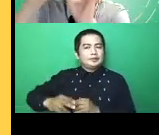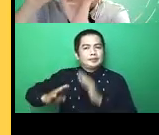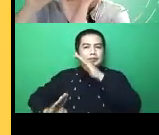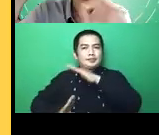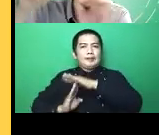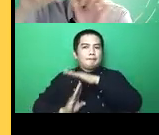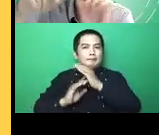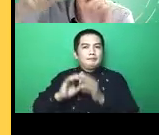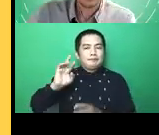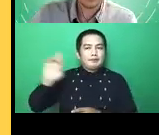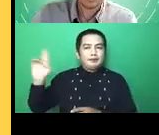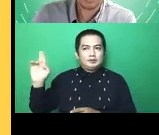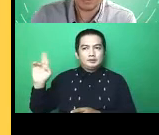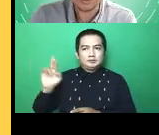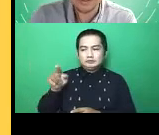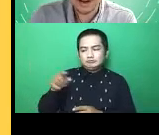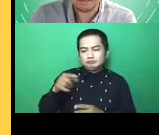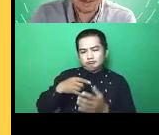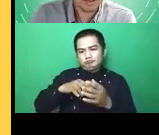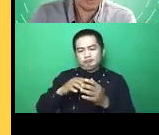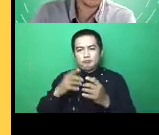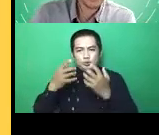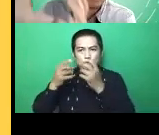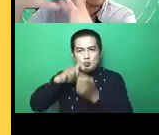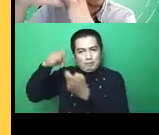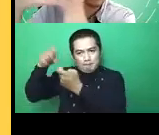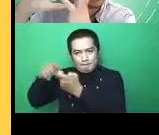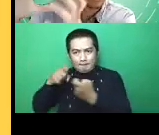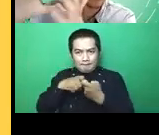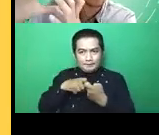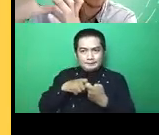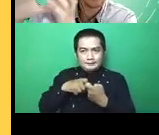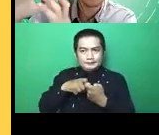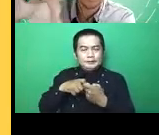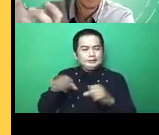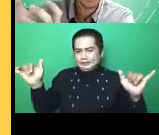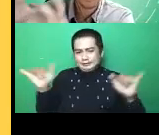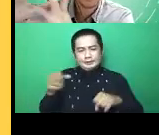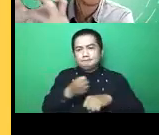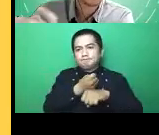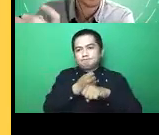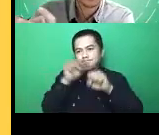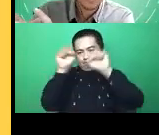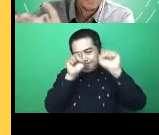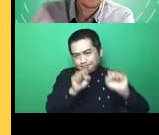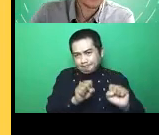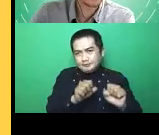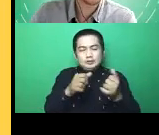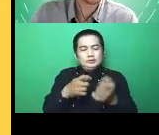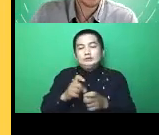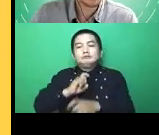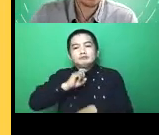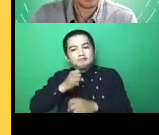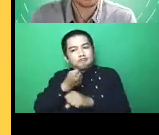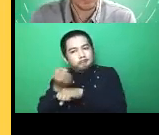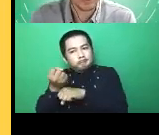that complex, intricate network of parts. It has the same structural strength as if it were solid, but it's